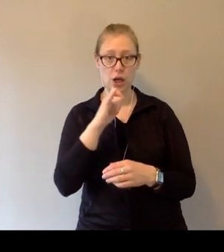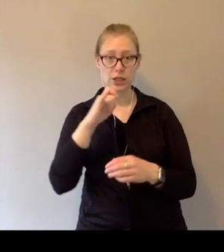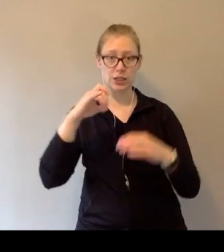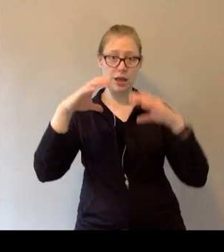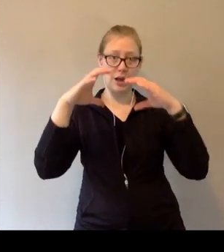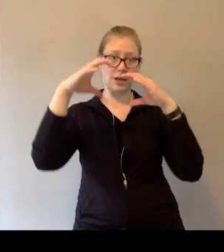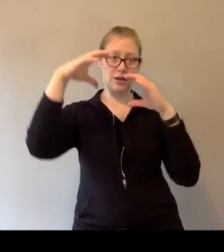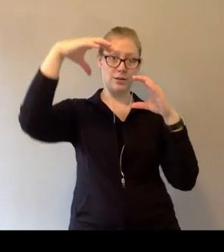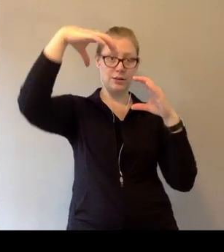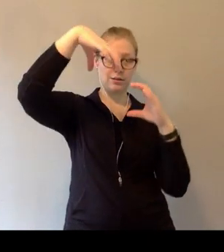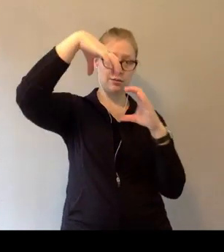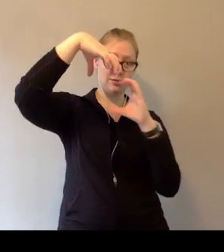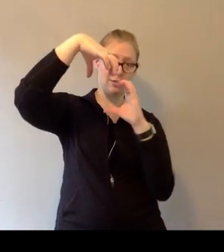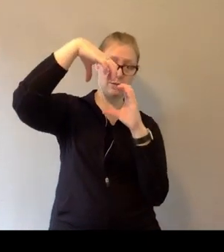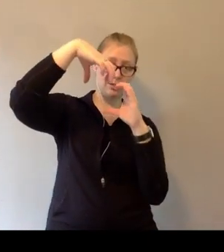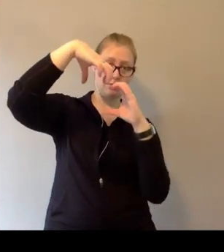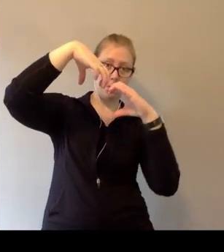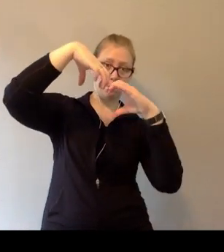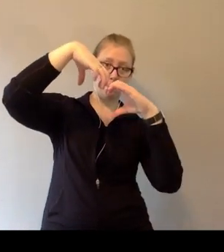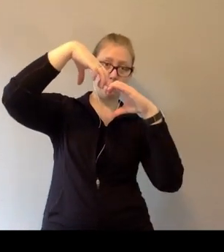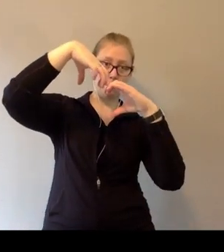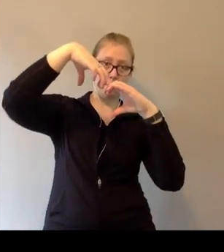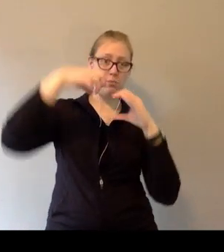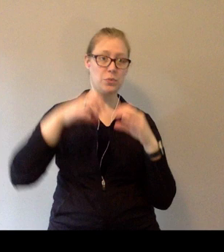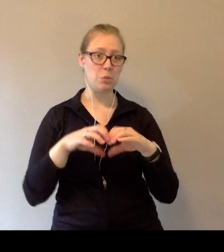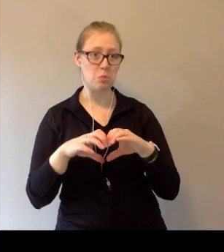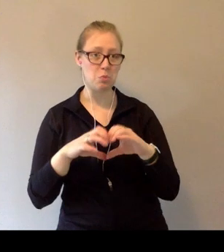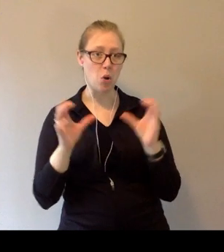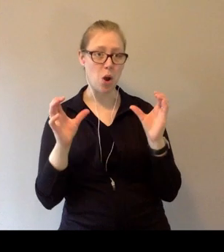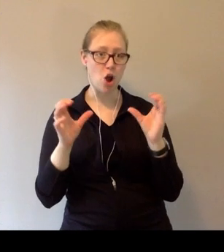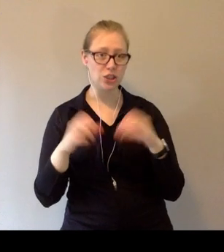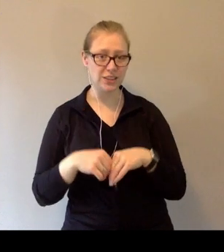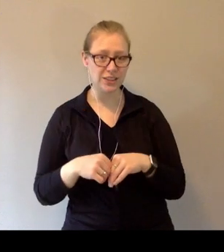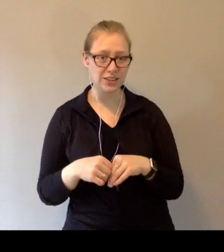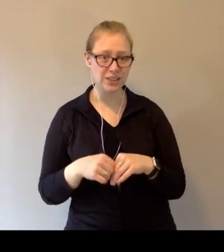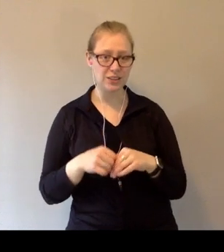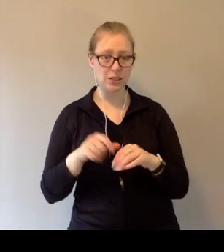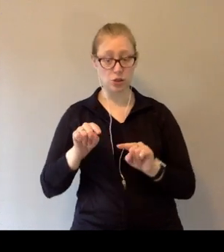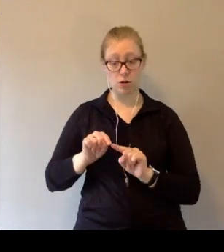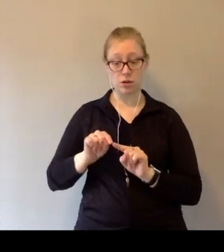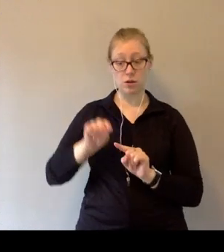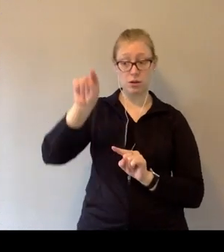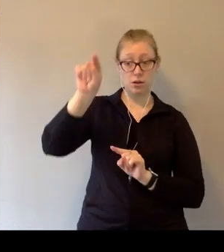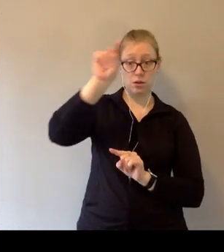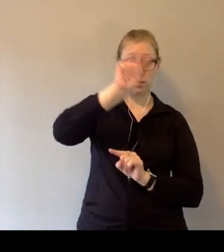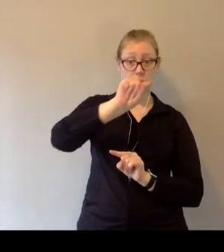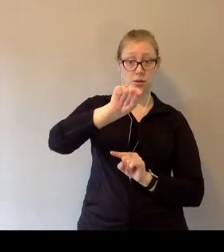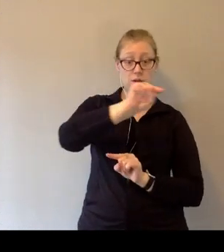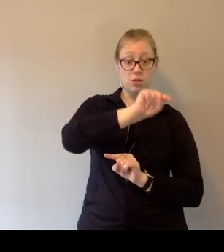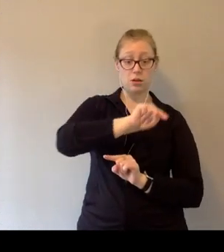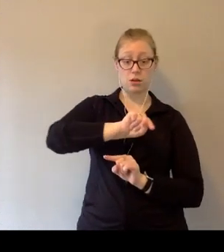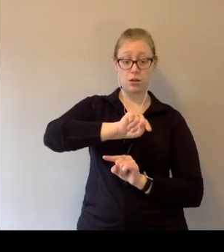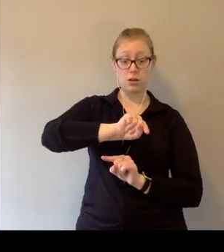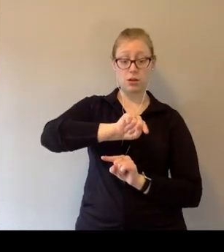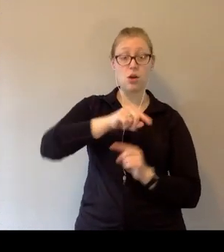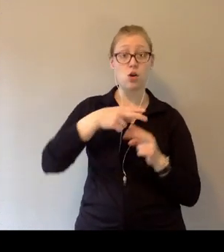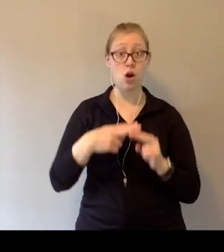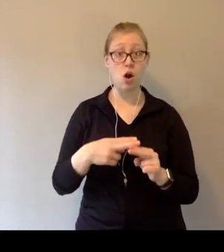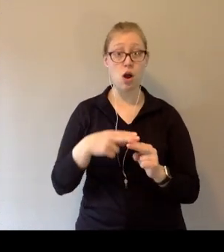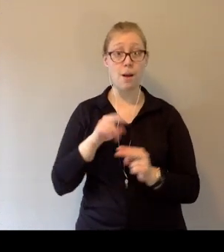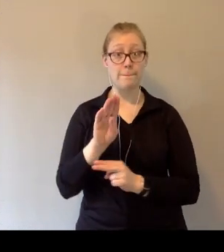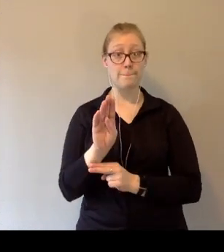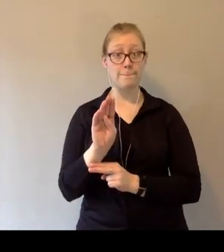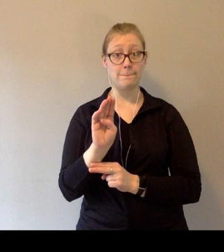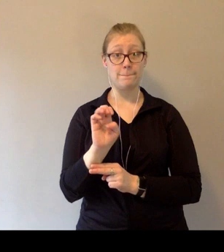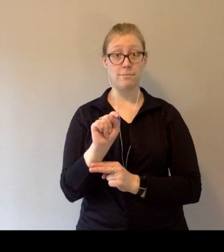got that line going up, and this is beta. Okay, and so these are the three